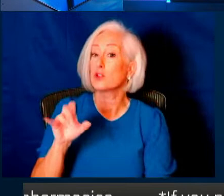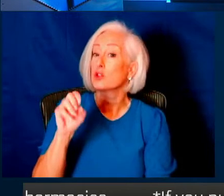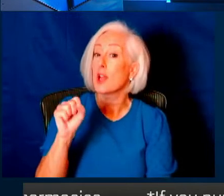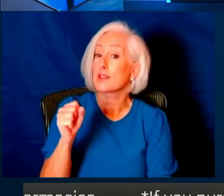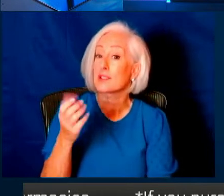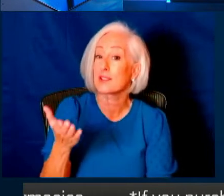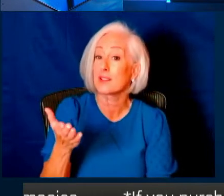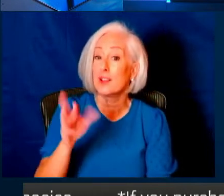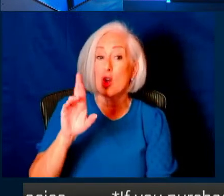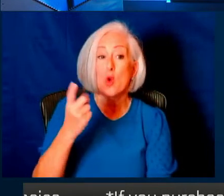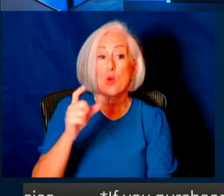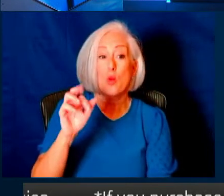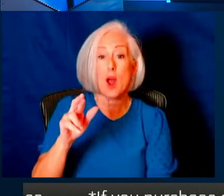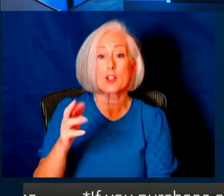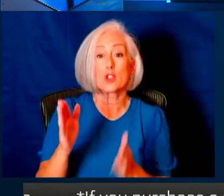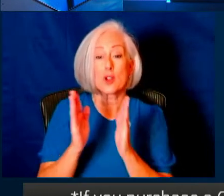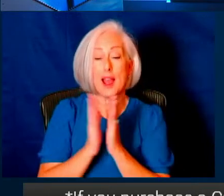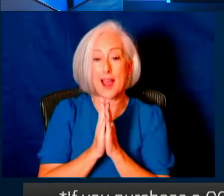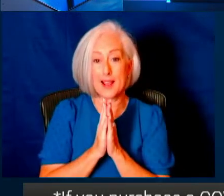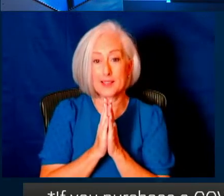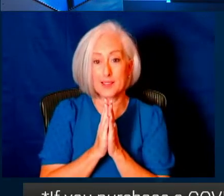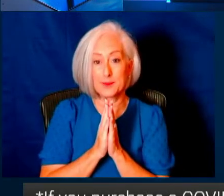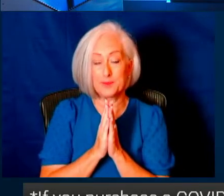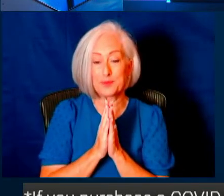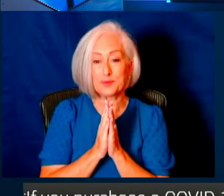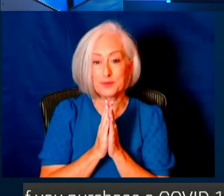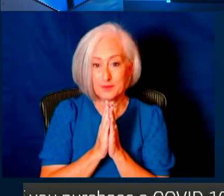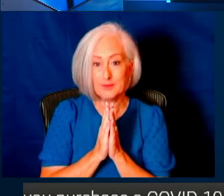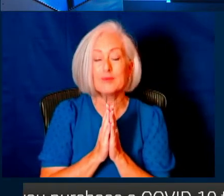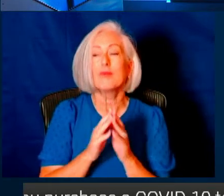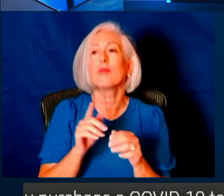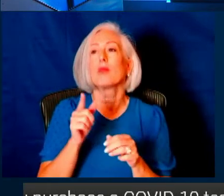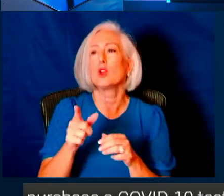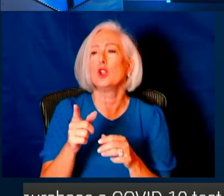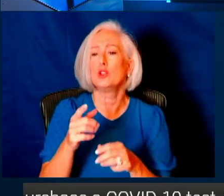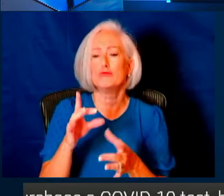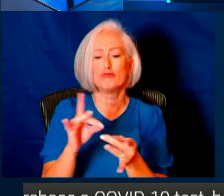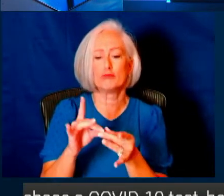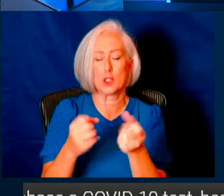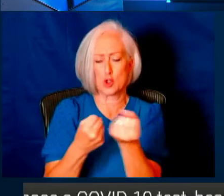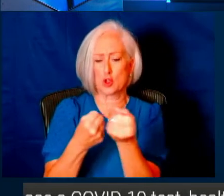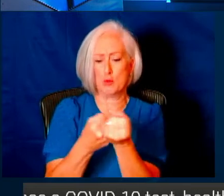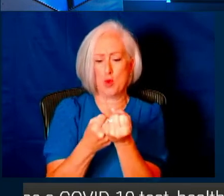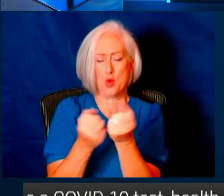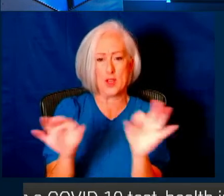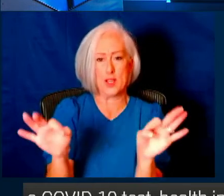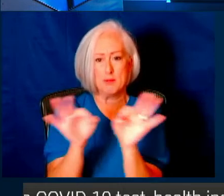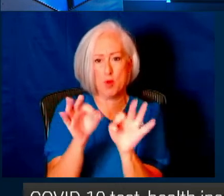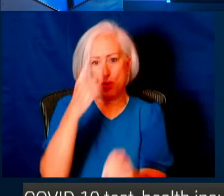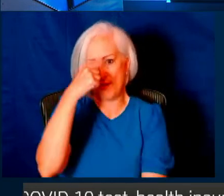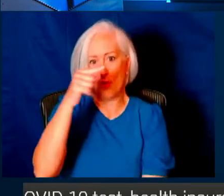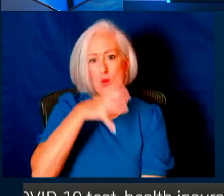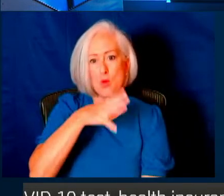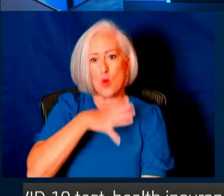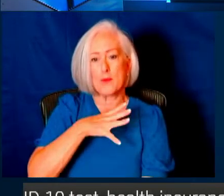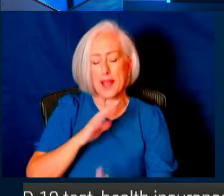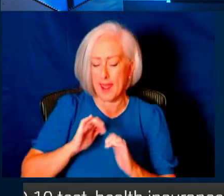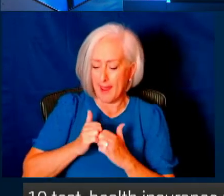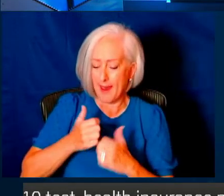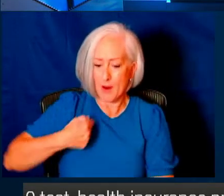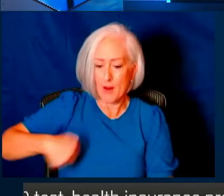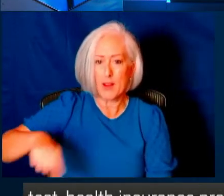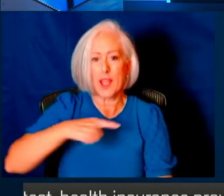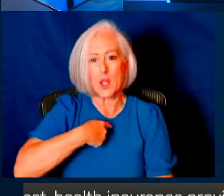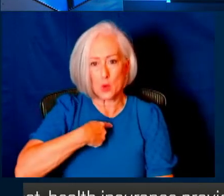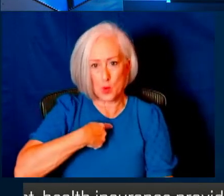Roger asked Dr. Stites, so you mentioned support is so crucial for these women. How can we as a community overall